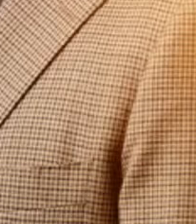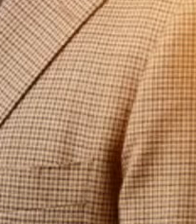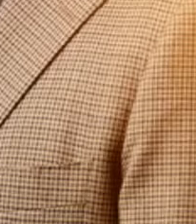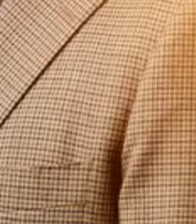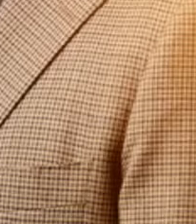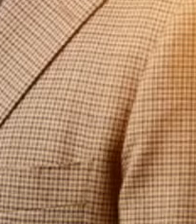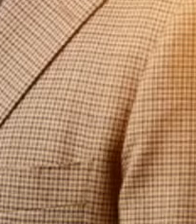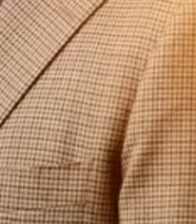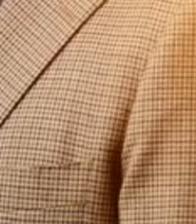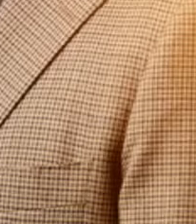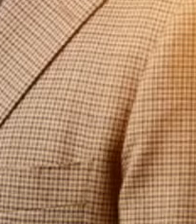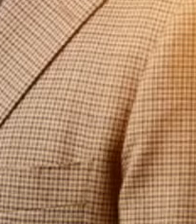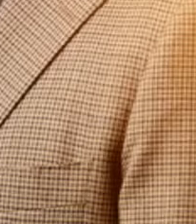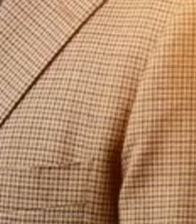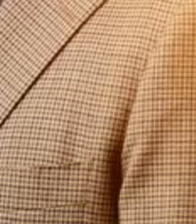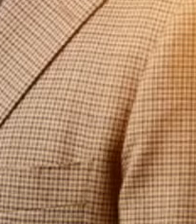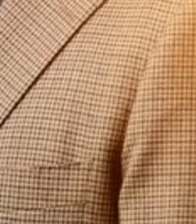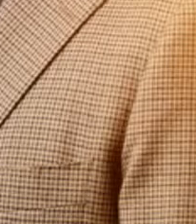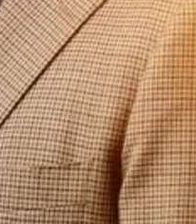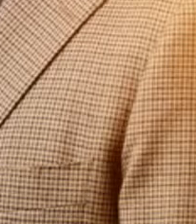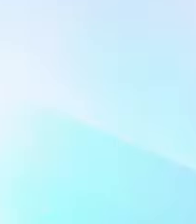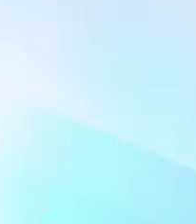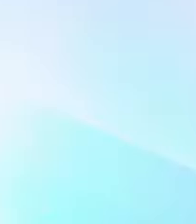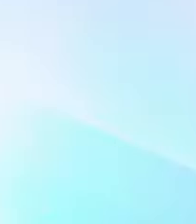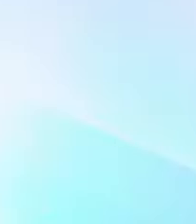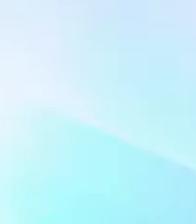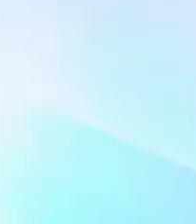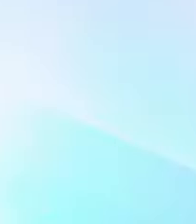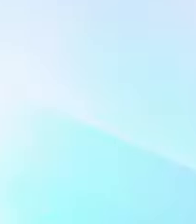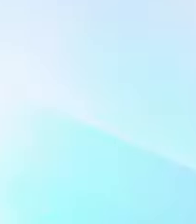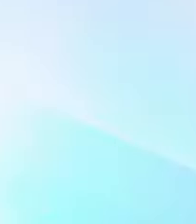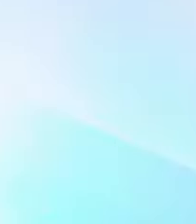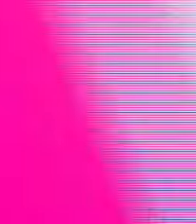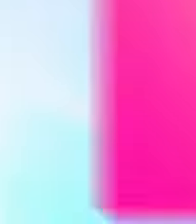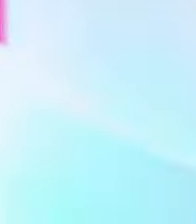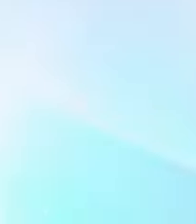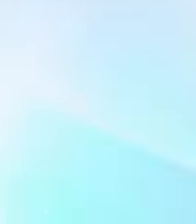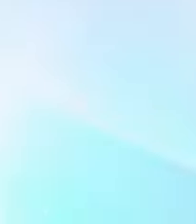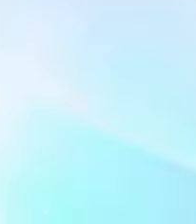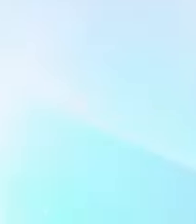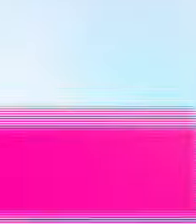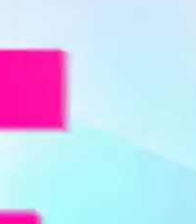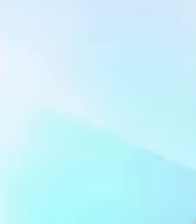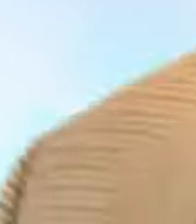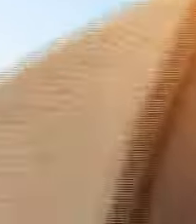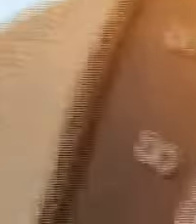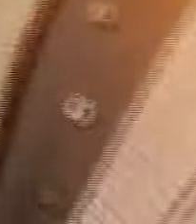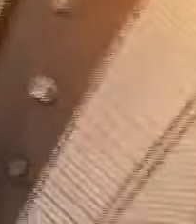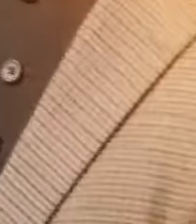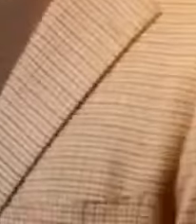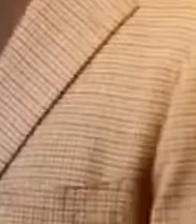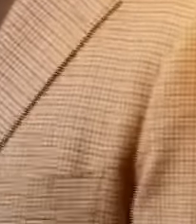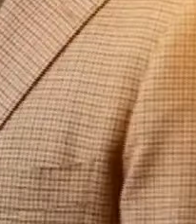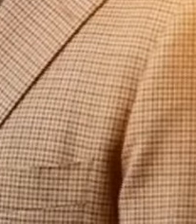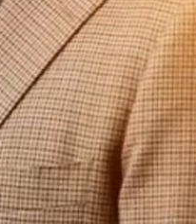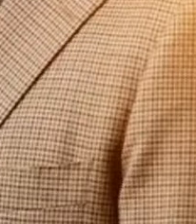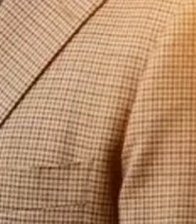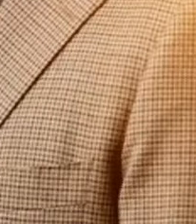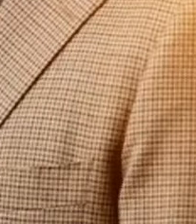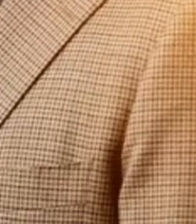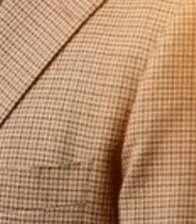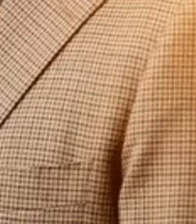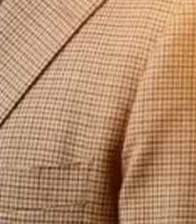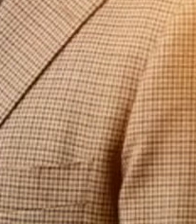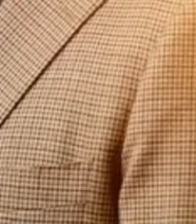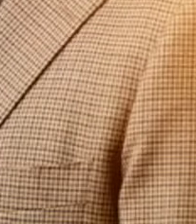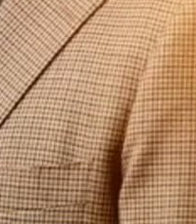Mekopaya Rabanabanda Sabanabantene Mekopaya Rabanabanda Sete. Mekopaya, Enanea,